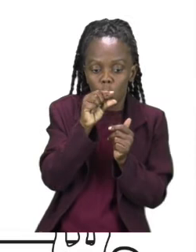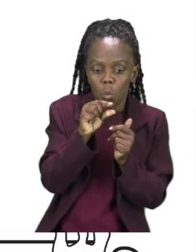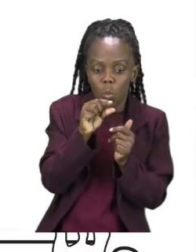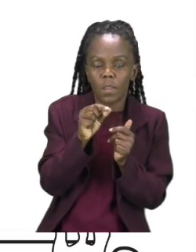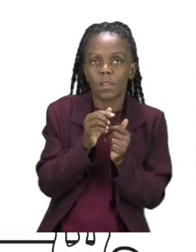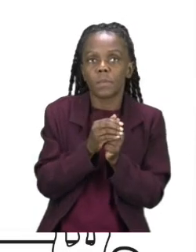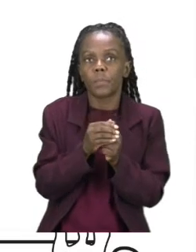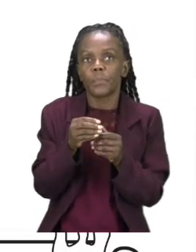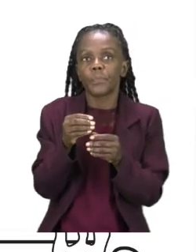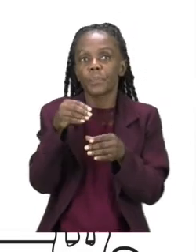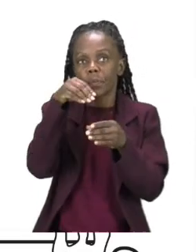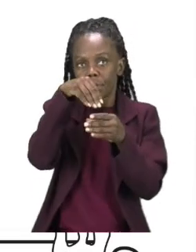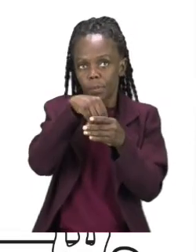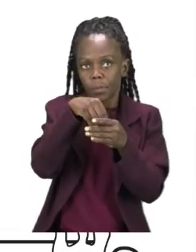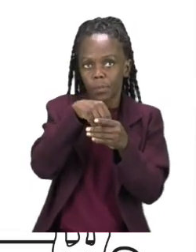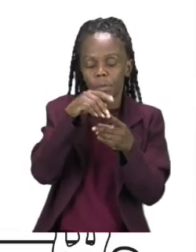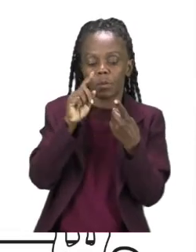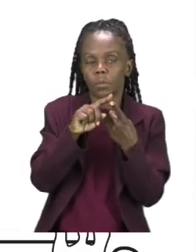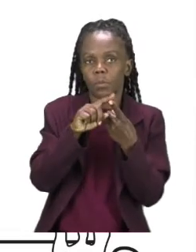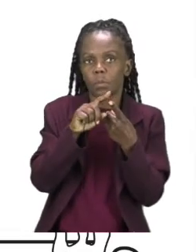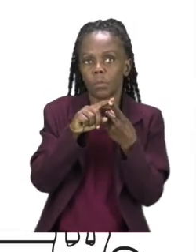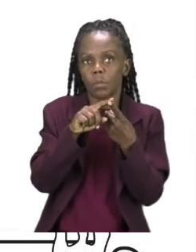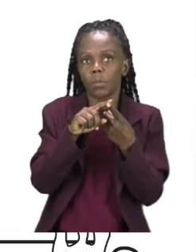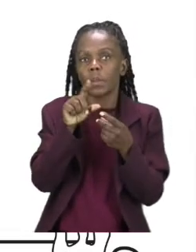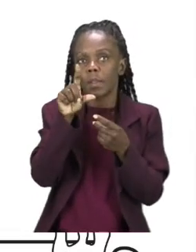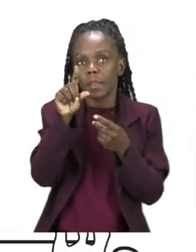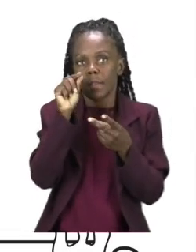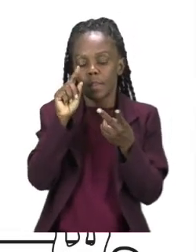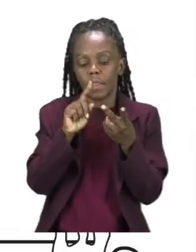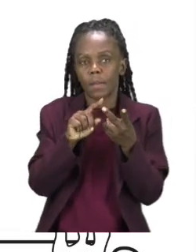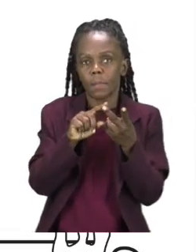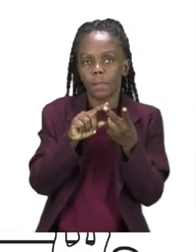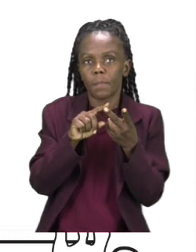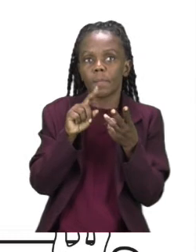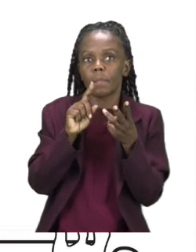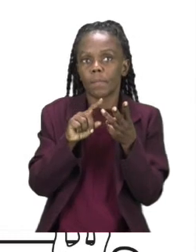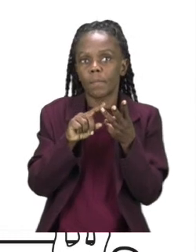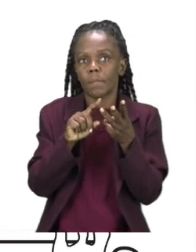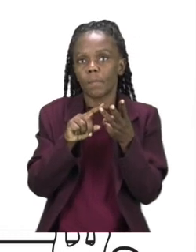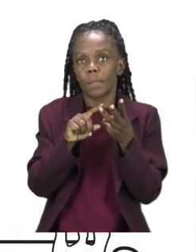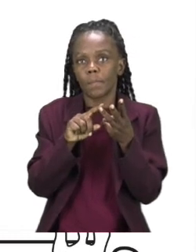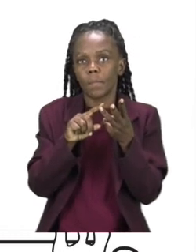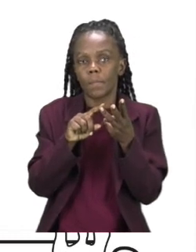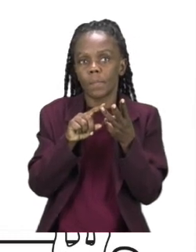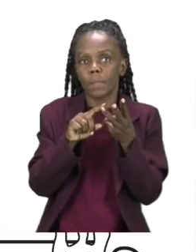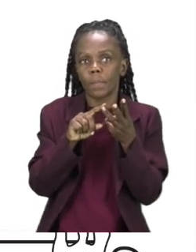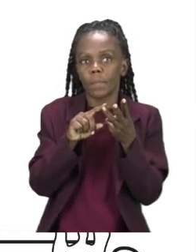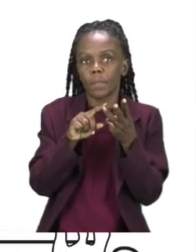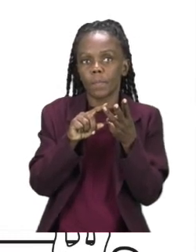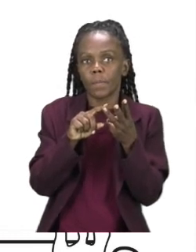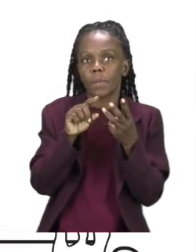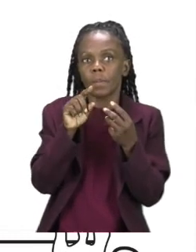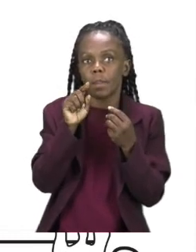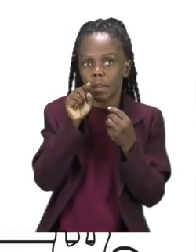in and it. So we are going to trace the windows that have the words